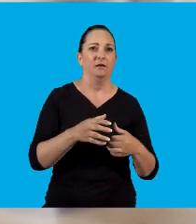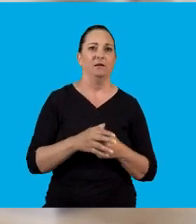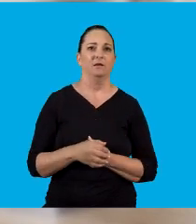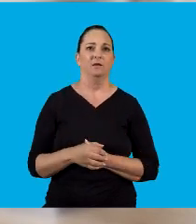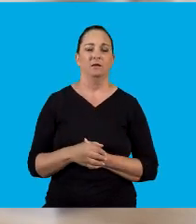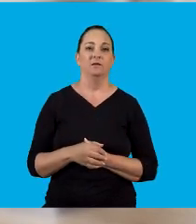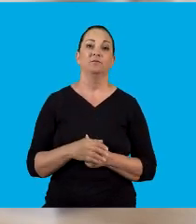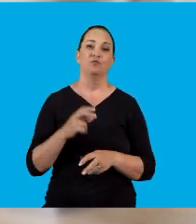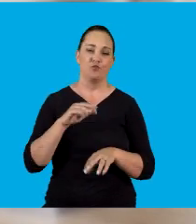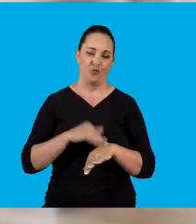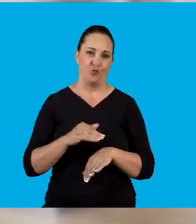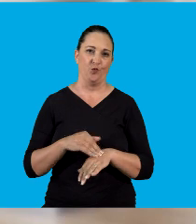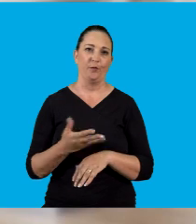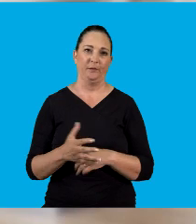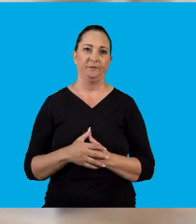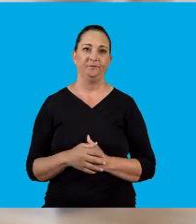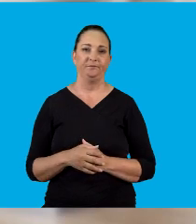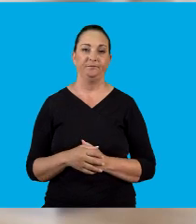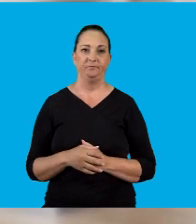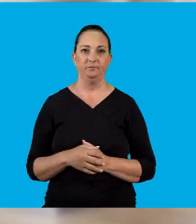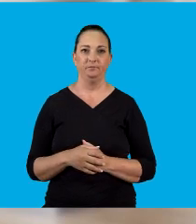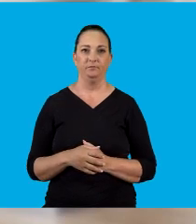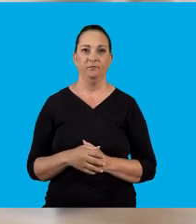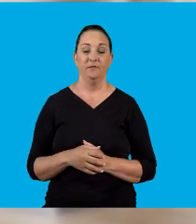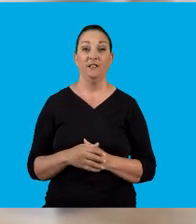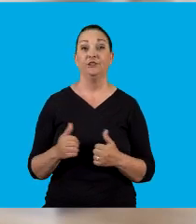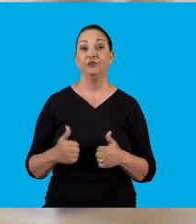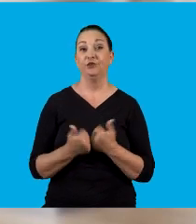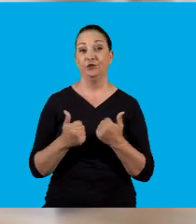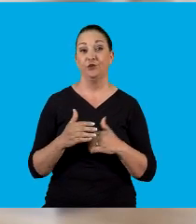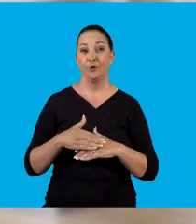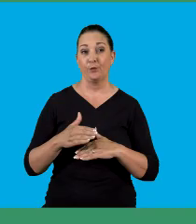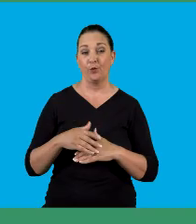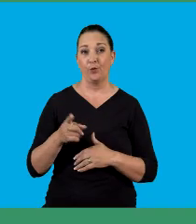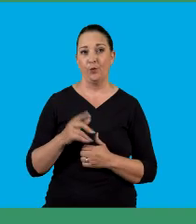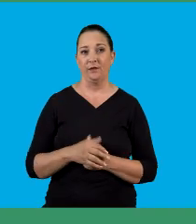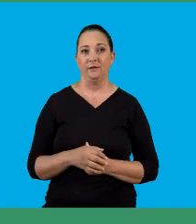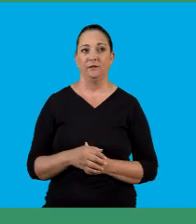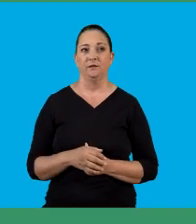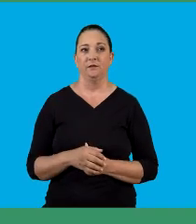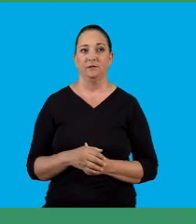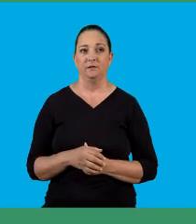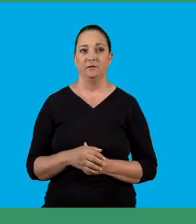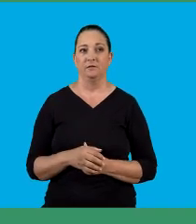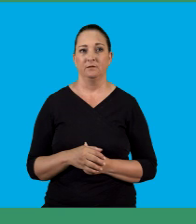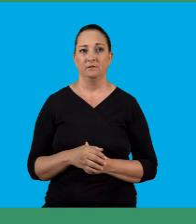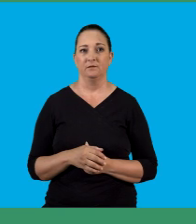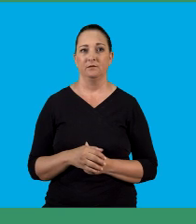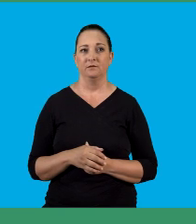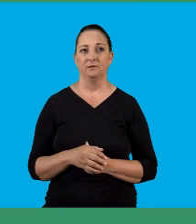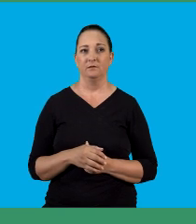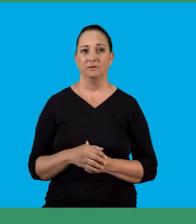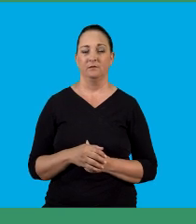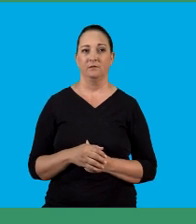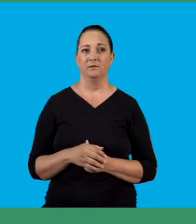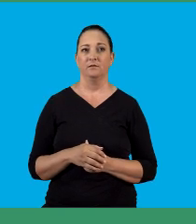a problem to employ such people. Another challenge of illiteracy. High levels of illiteracy in communities may